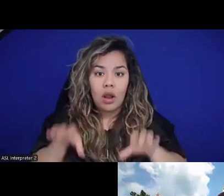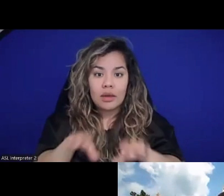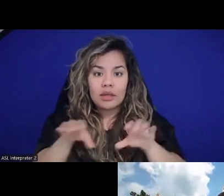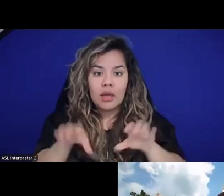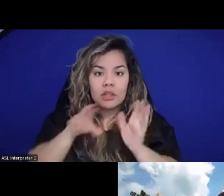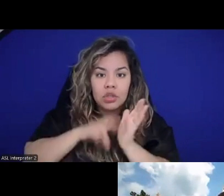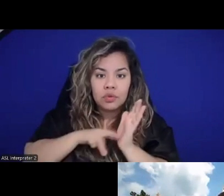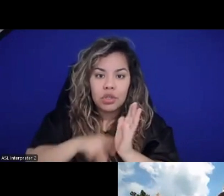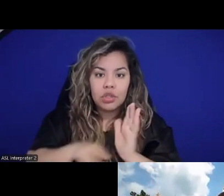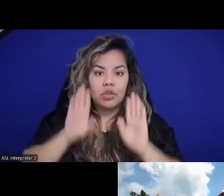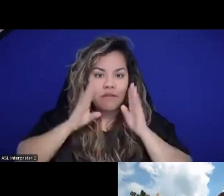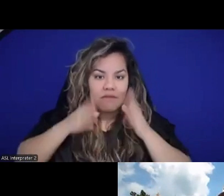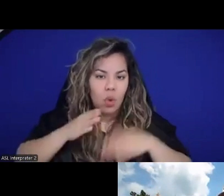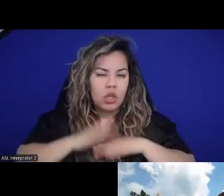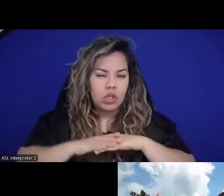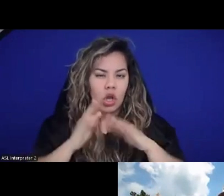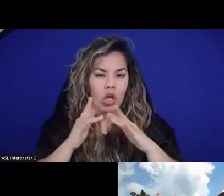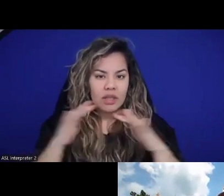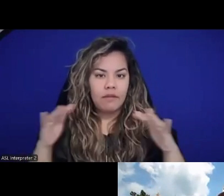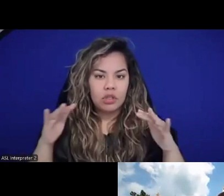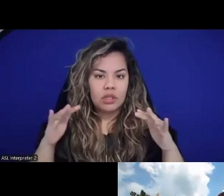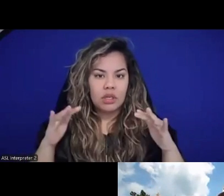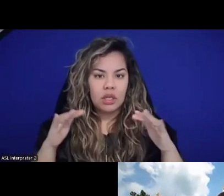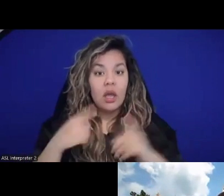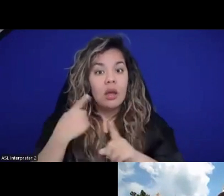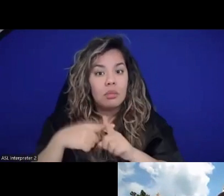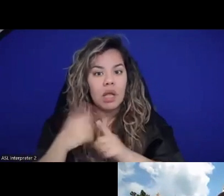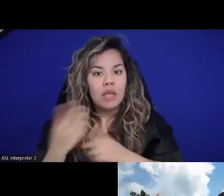on diversity, equity, and inclusion,